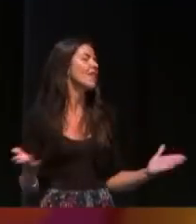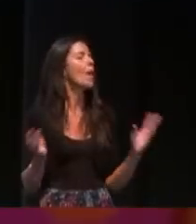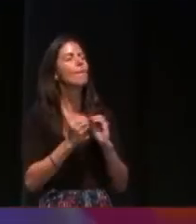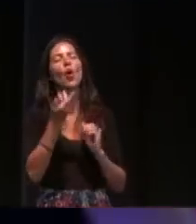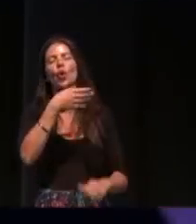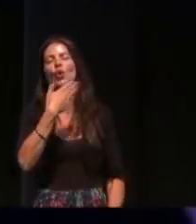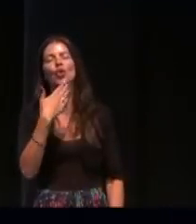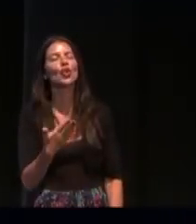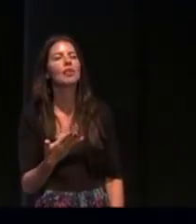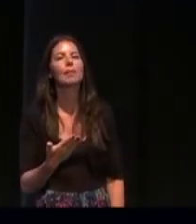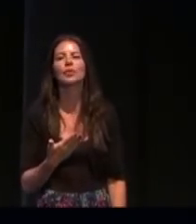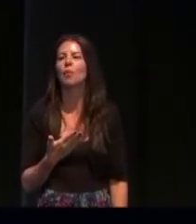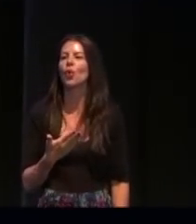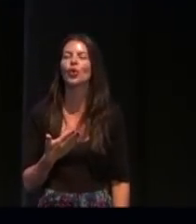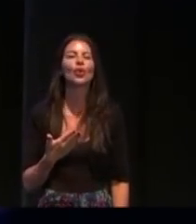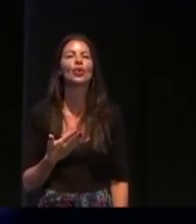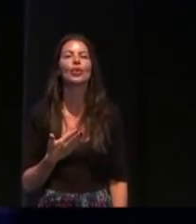good.